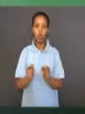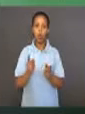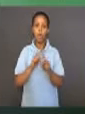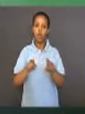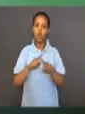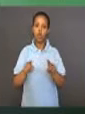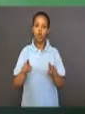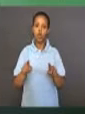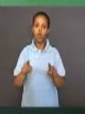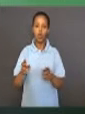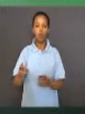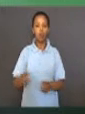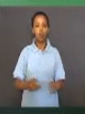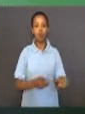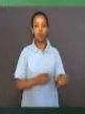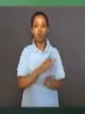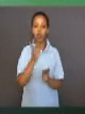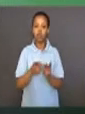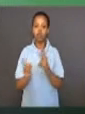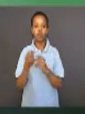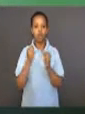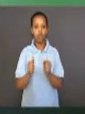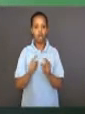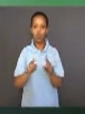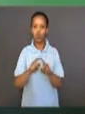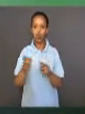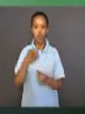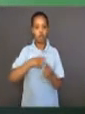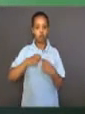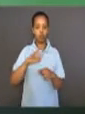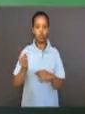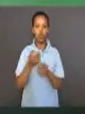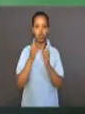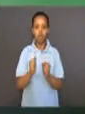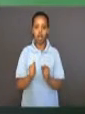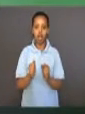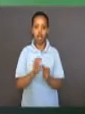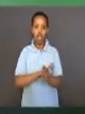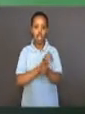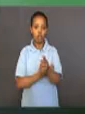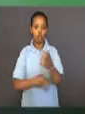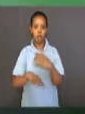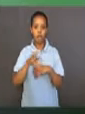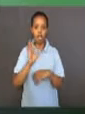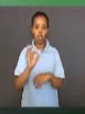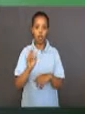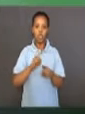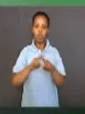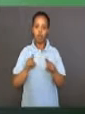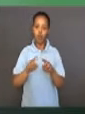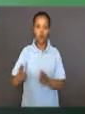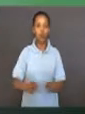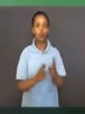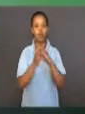many different environments, and can get energy in many different